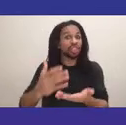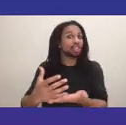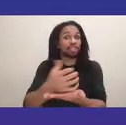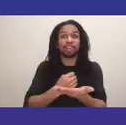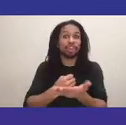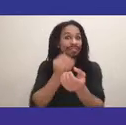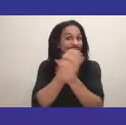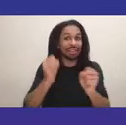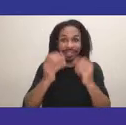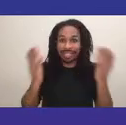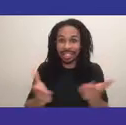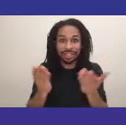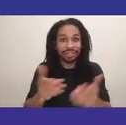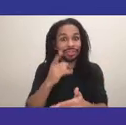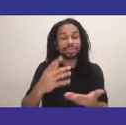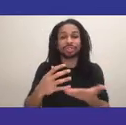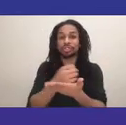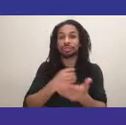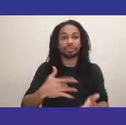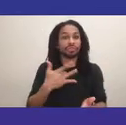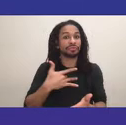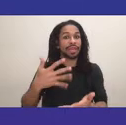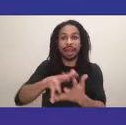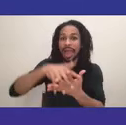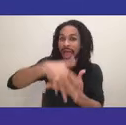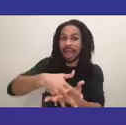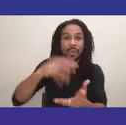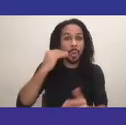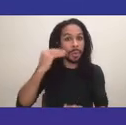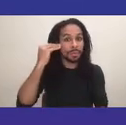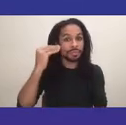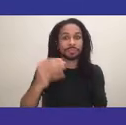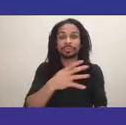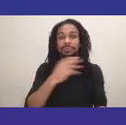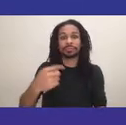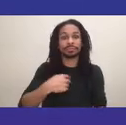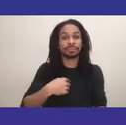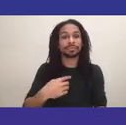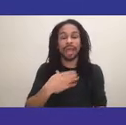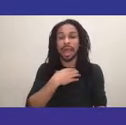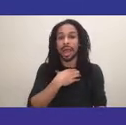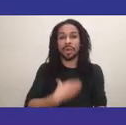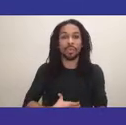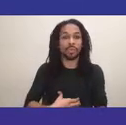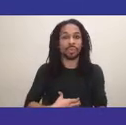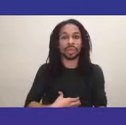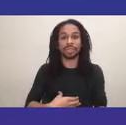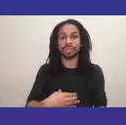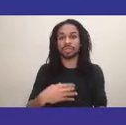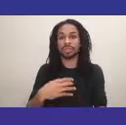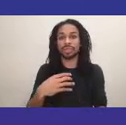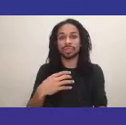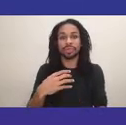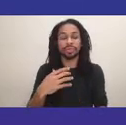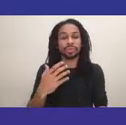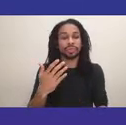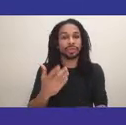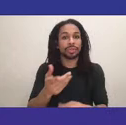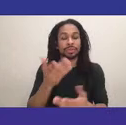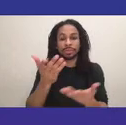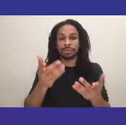You deserve to feel at home. And I wish we were allowed here in Lenape